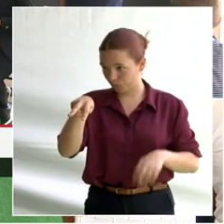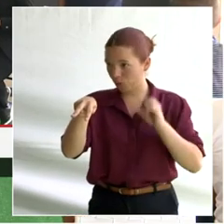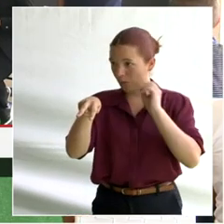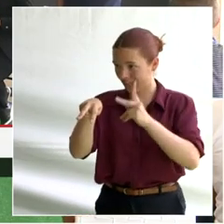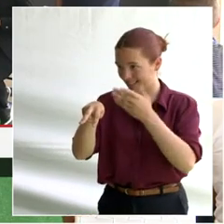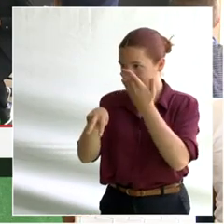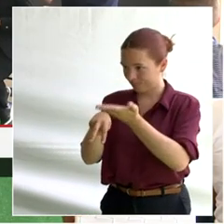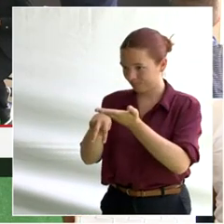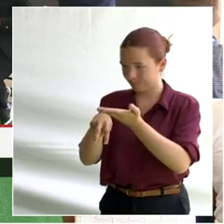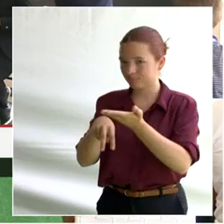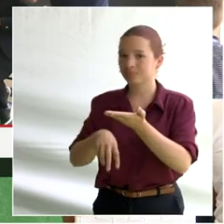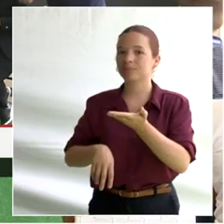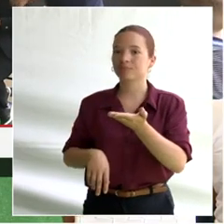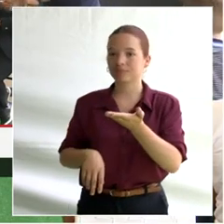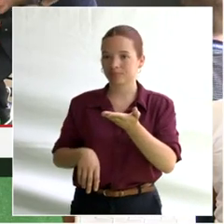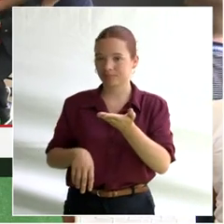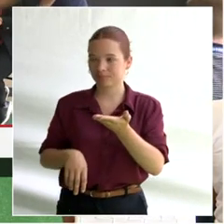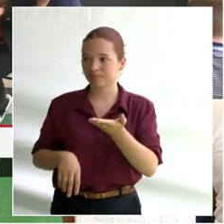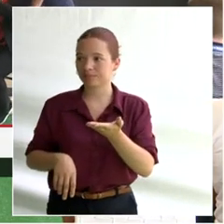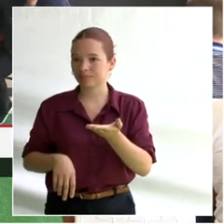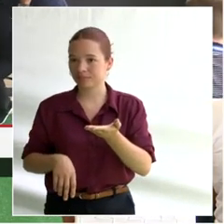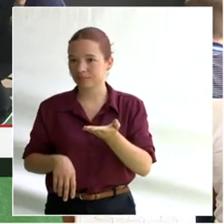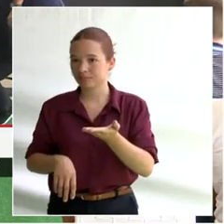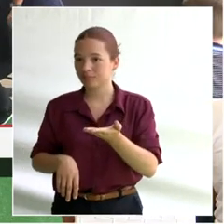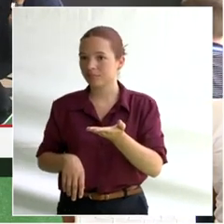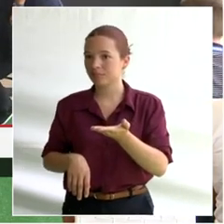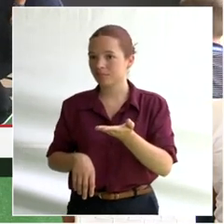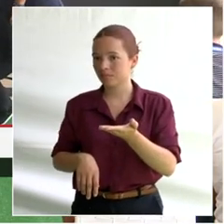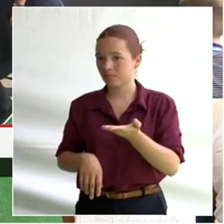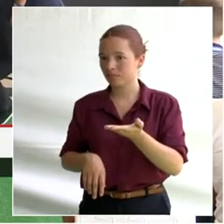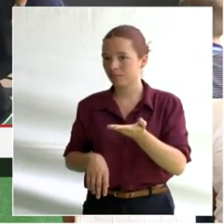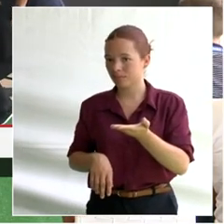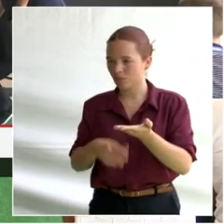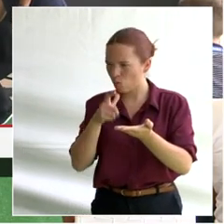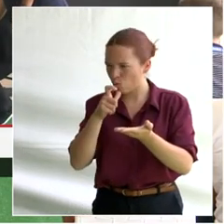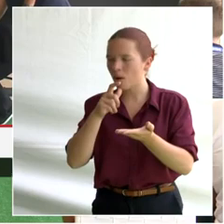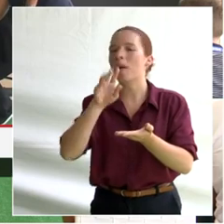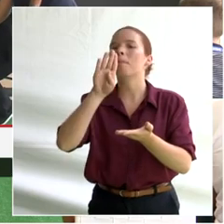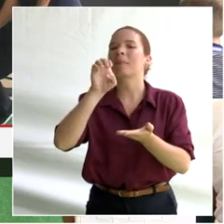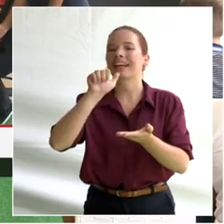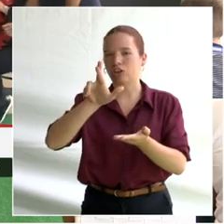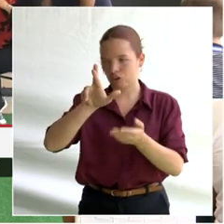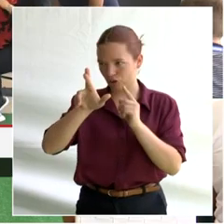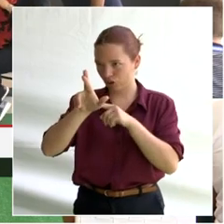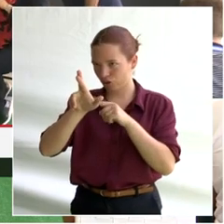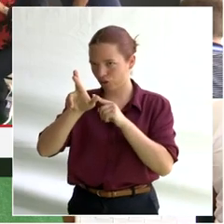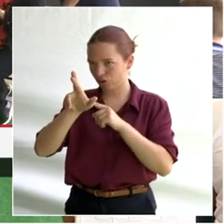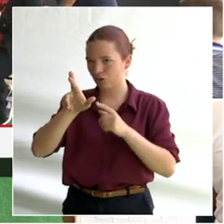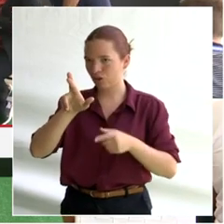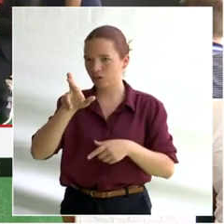That belongs to Bernarda Pera. All right, thank you another American. Thank you so much, Sam.